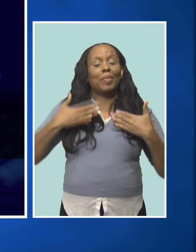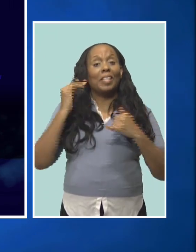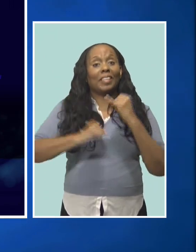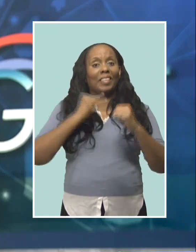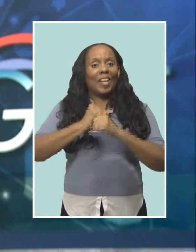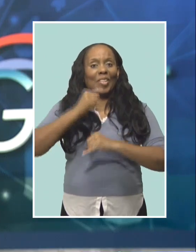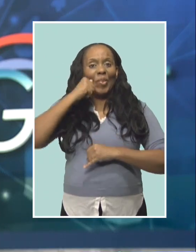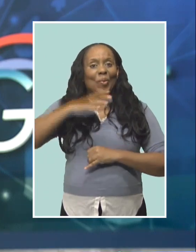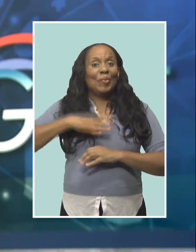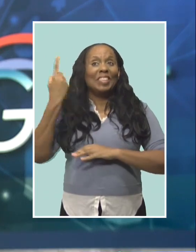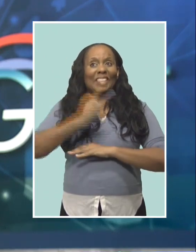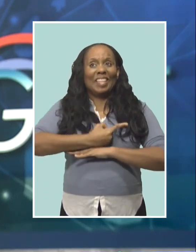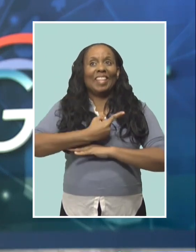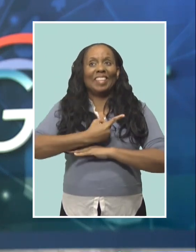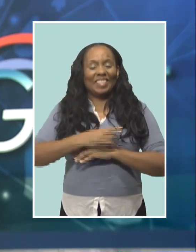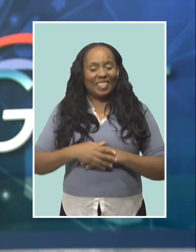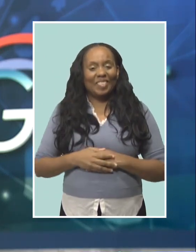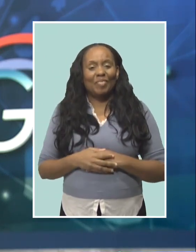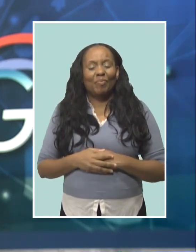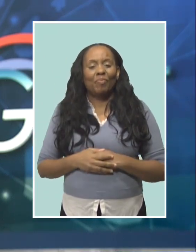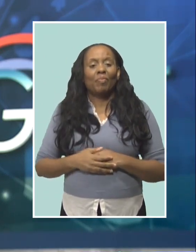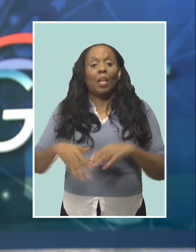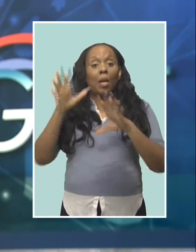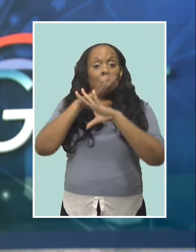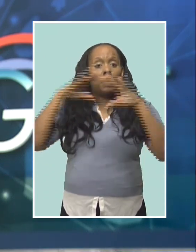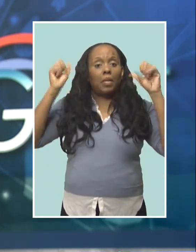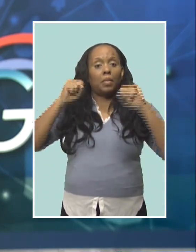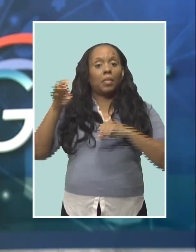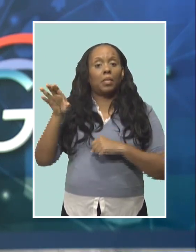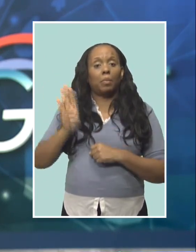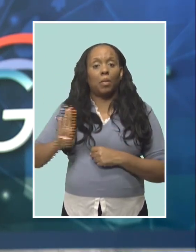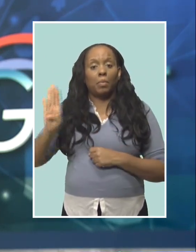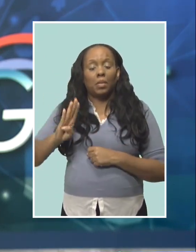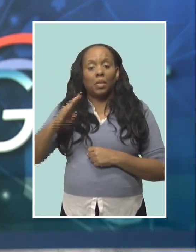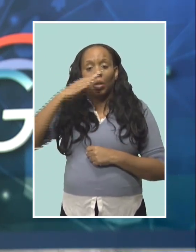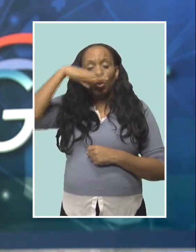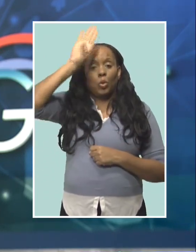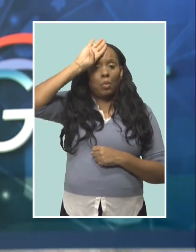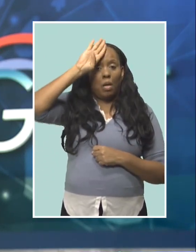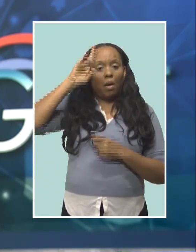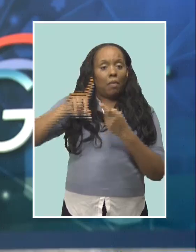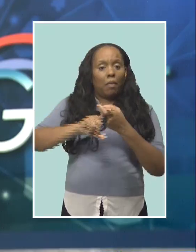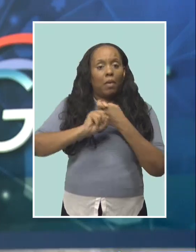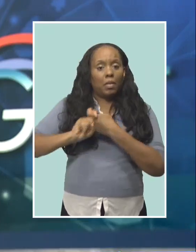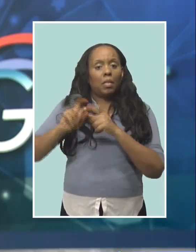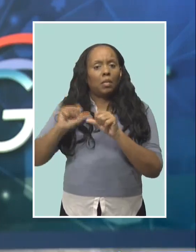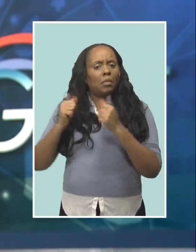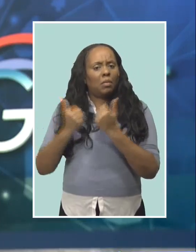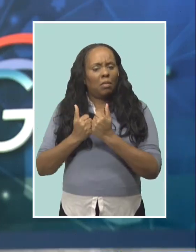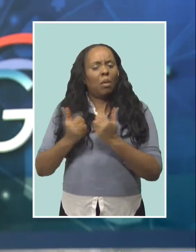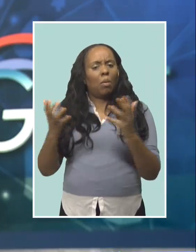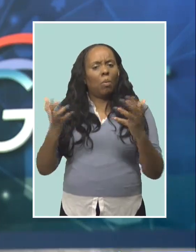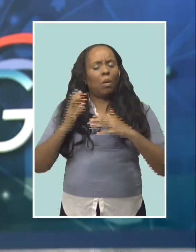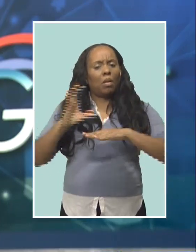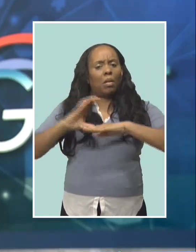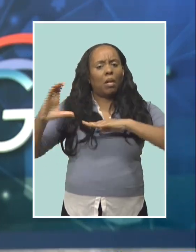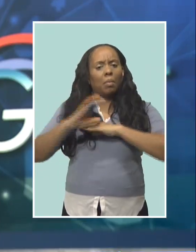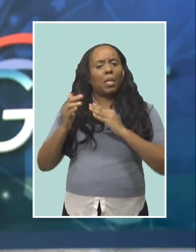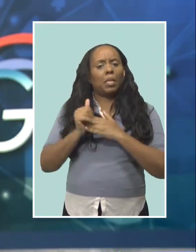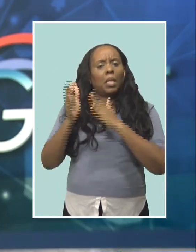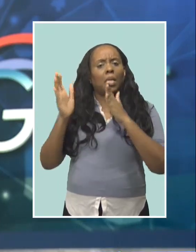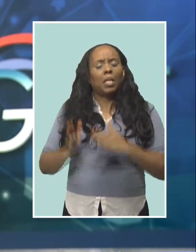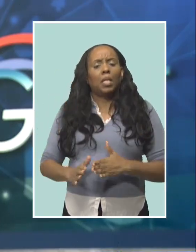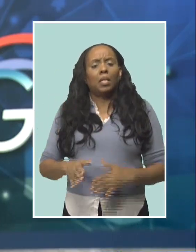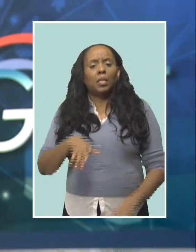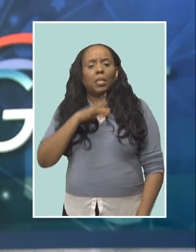Day. President of the Barbados-Cuban Friendship Association, David Denny, is calling on regional leaders to speak